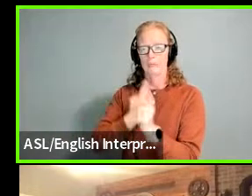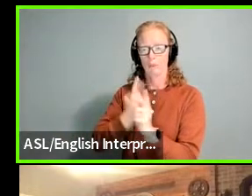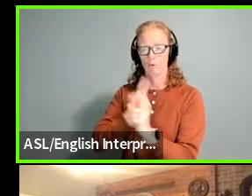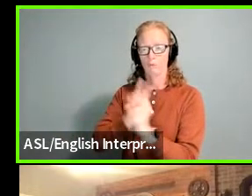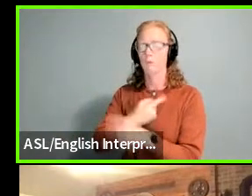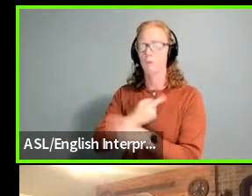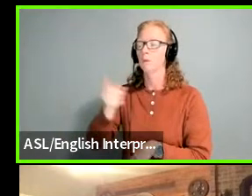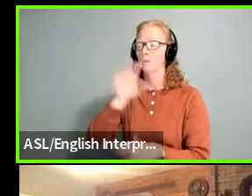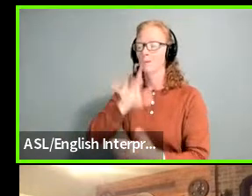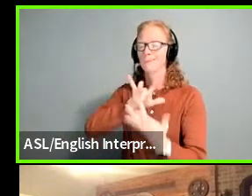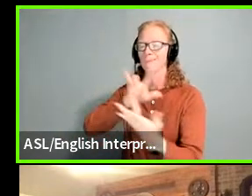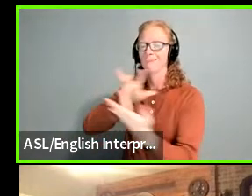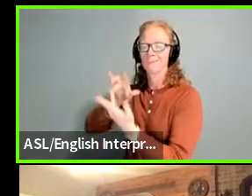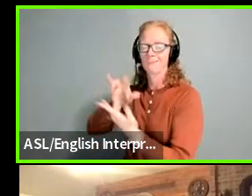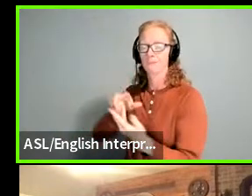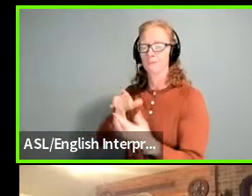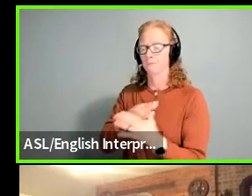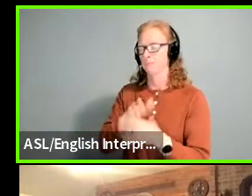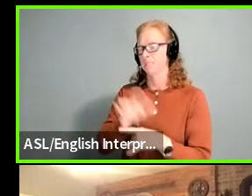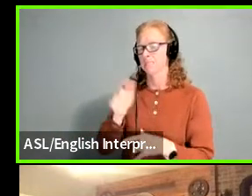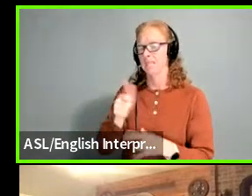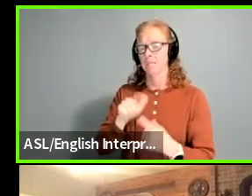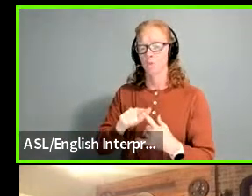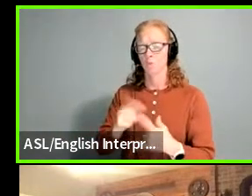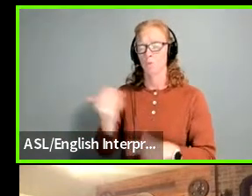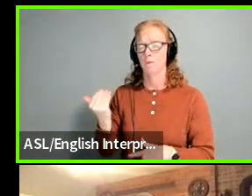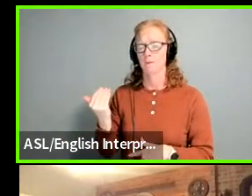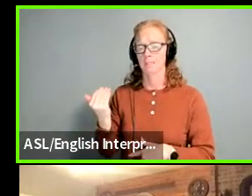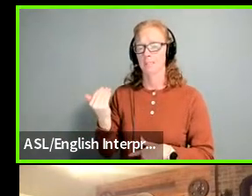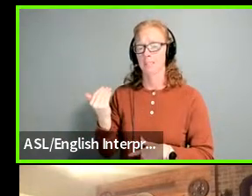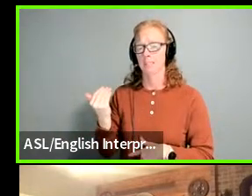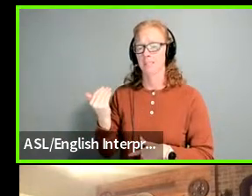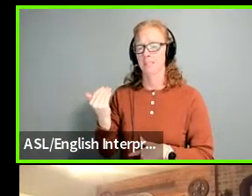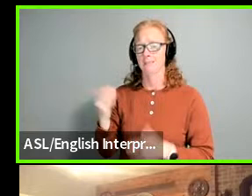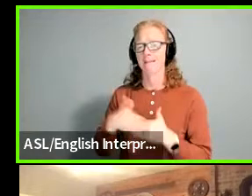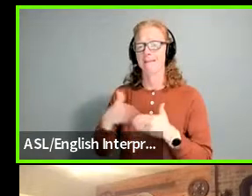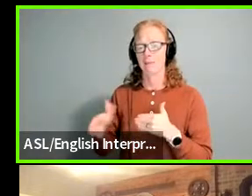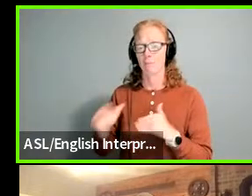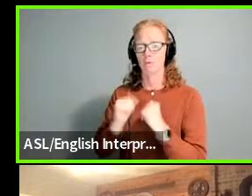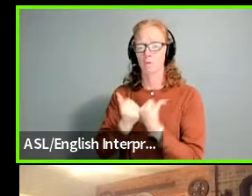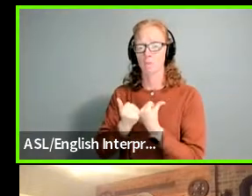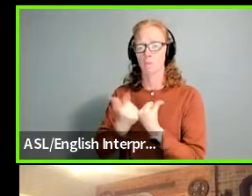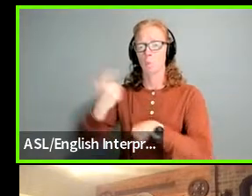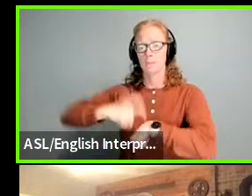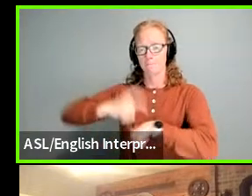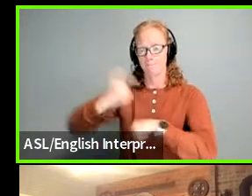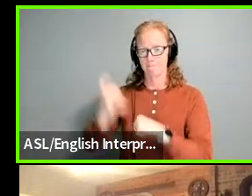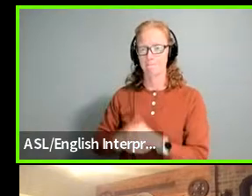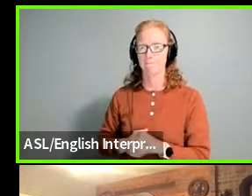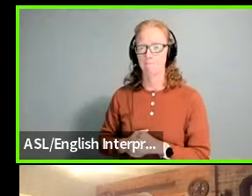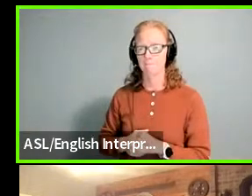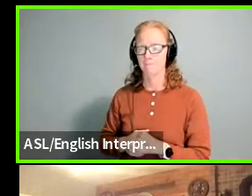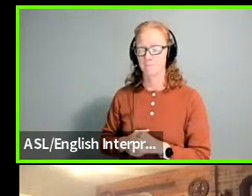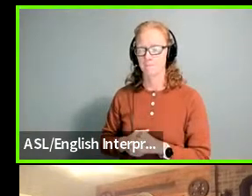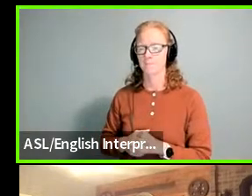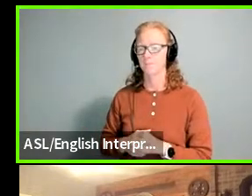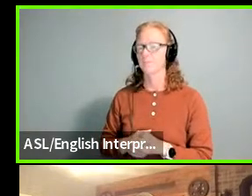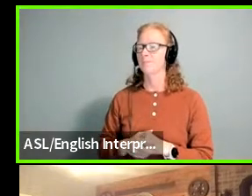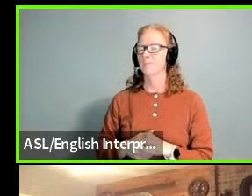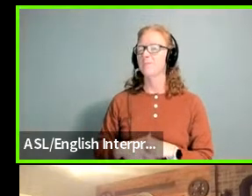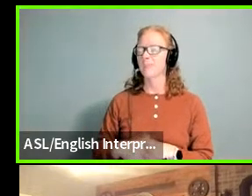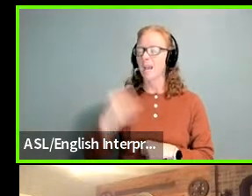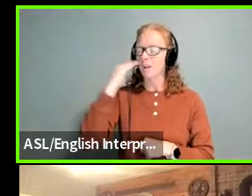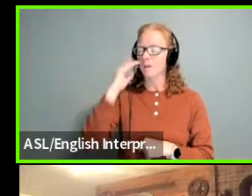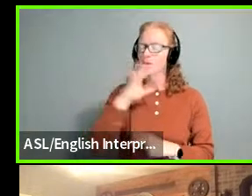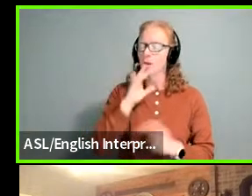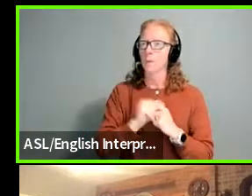can reach between 10 and 15 neighborhood associations at once. Because I know that I've